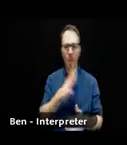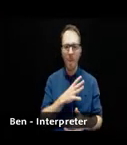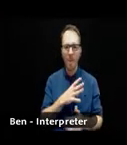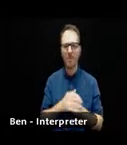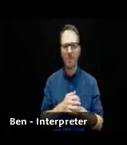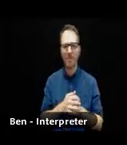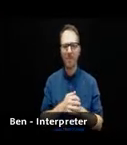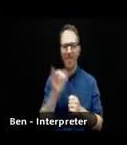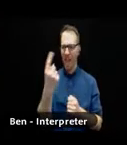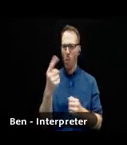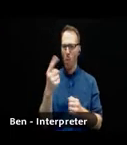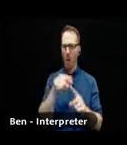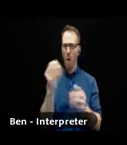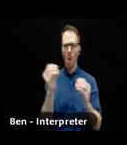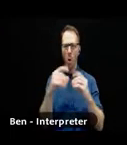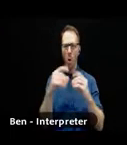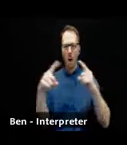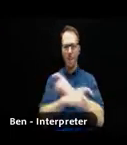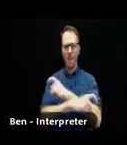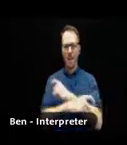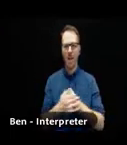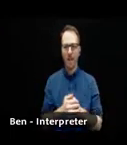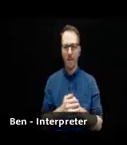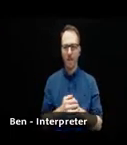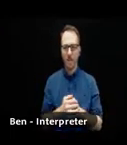that one's a little bit more complicated.